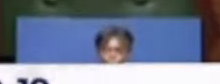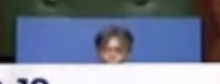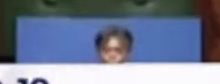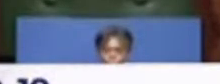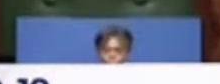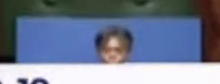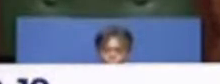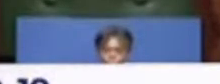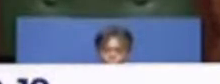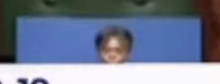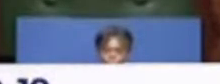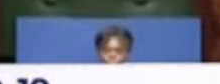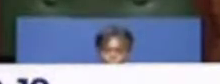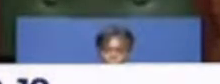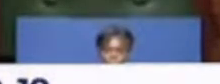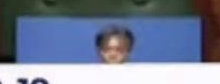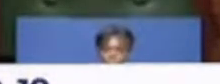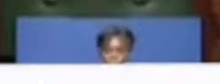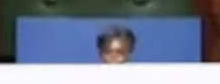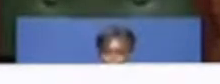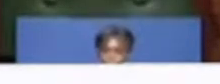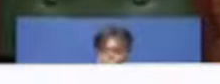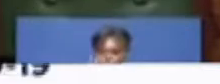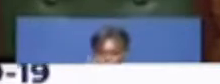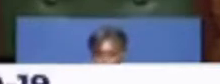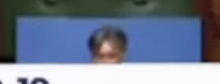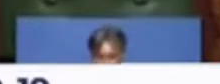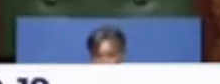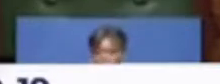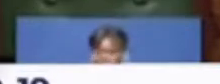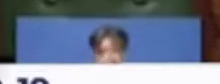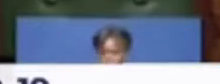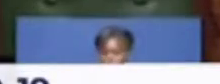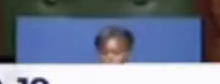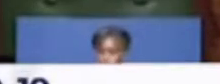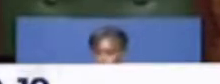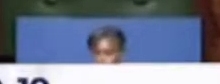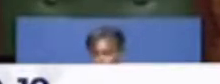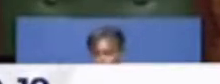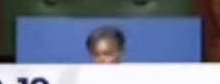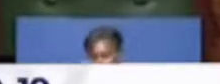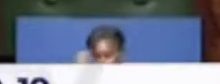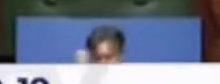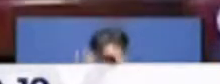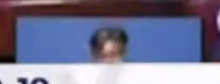break ground for the building of 3,500 houses for our military officers.